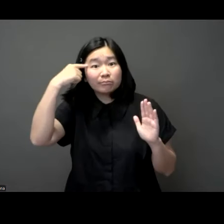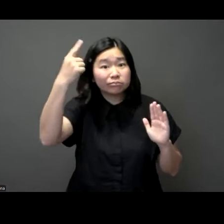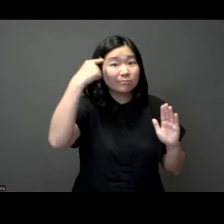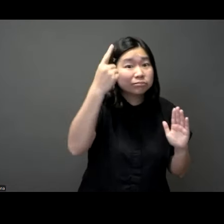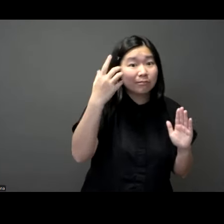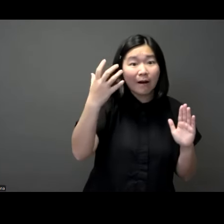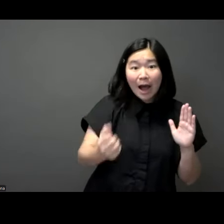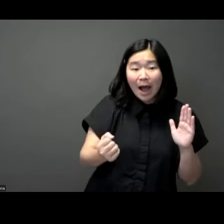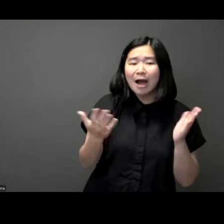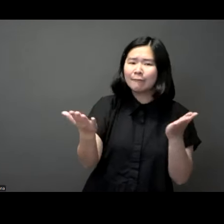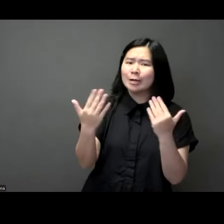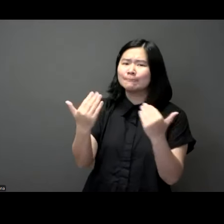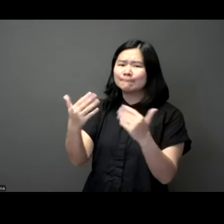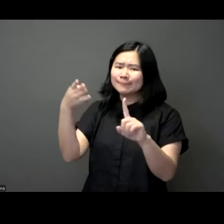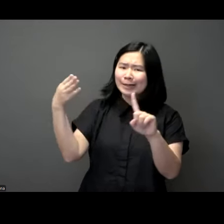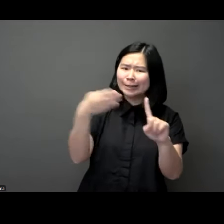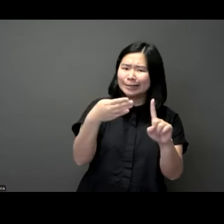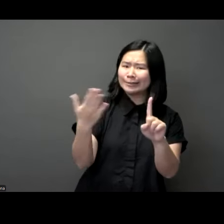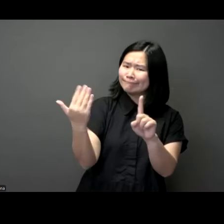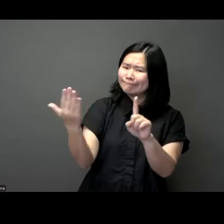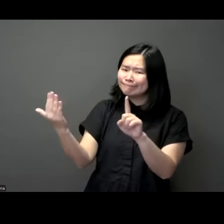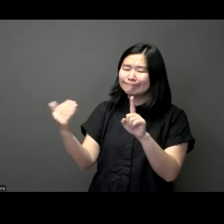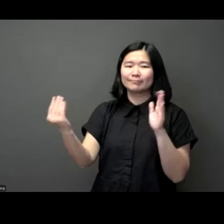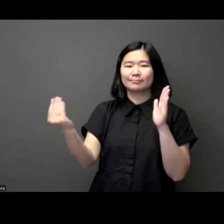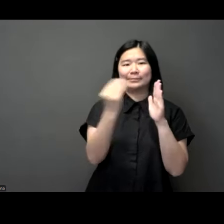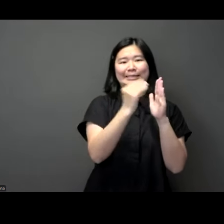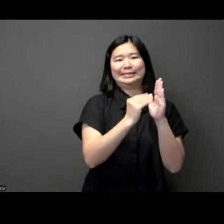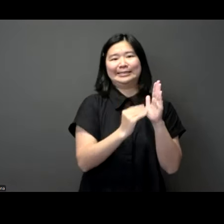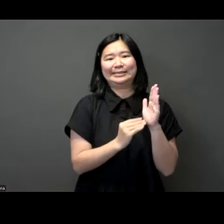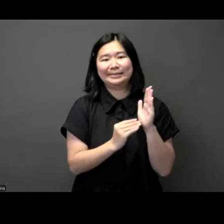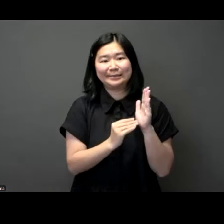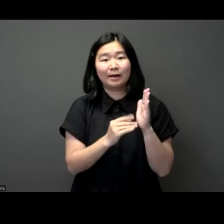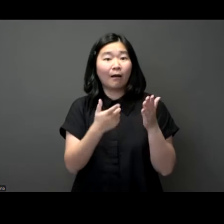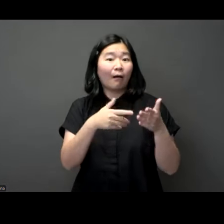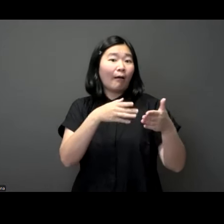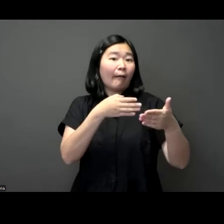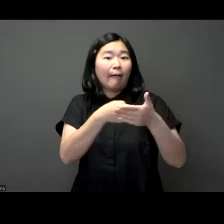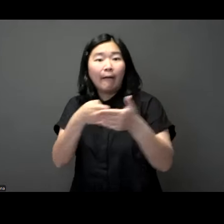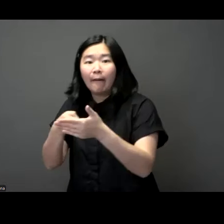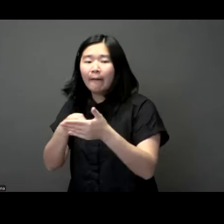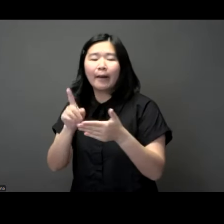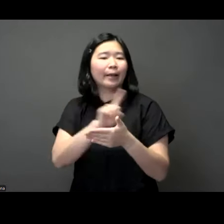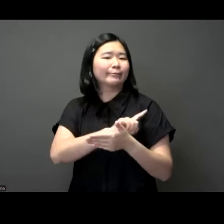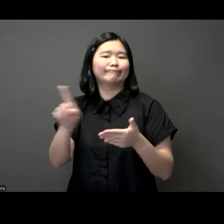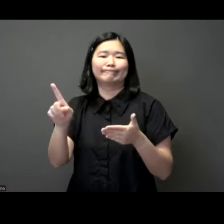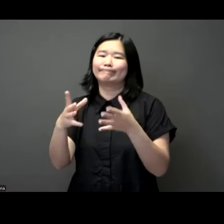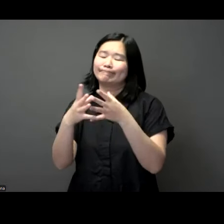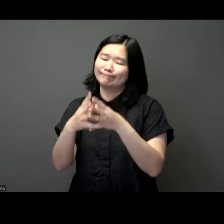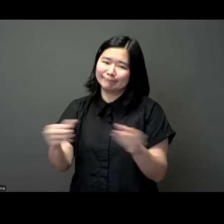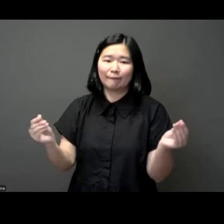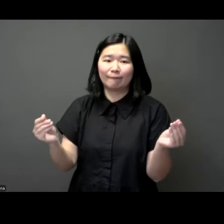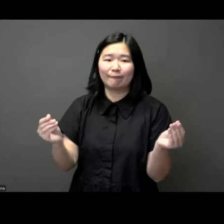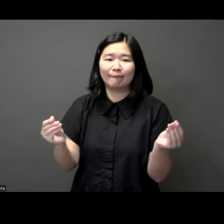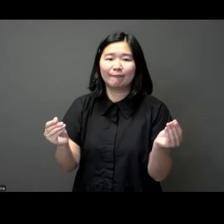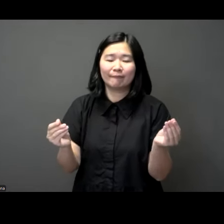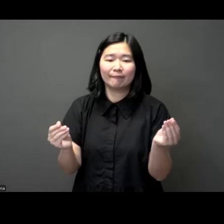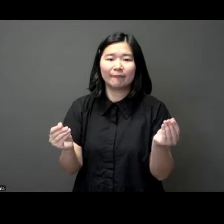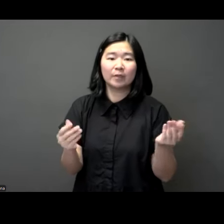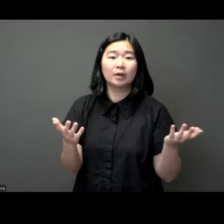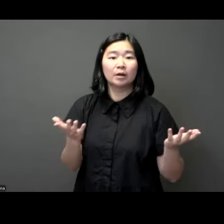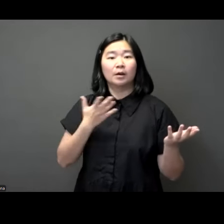to treatment among vulnerable population becomes a reality. And it also allows to include, for example,